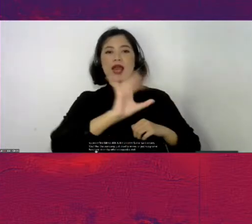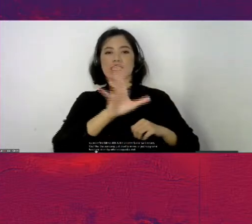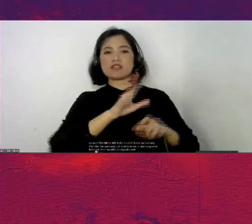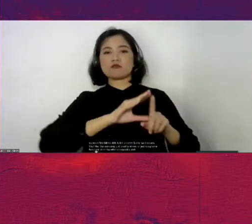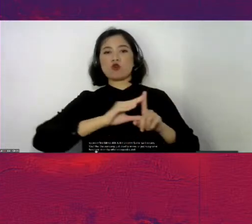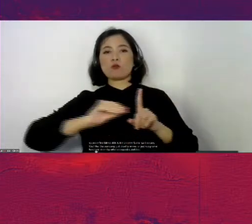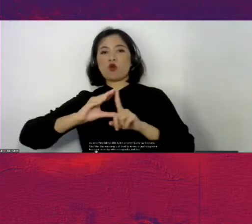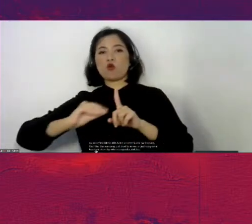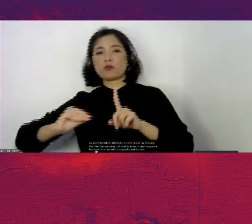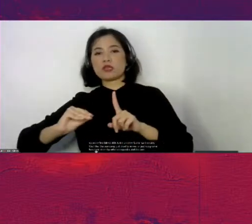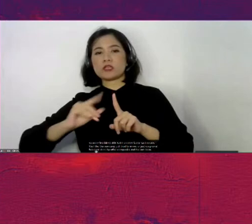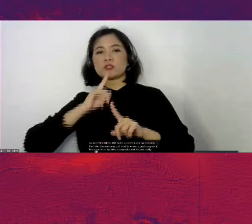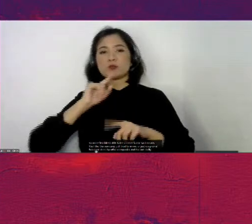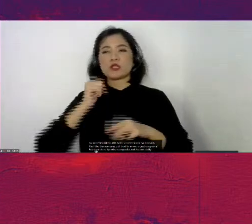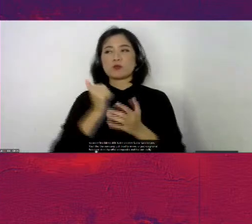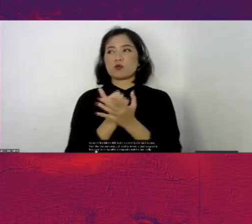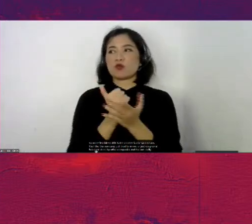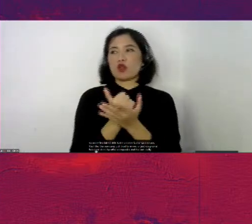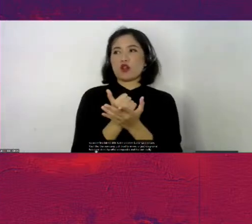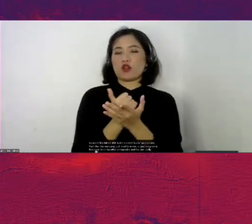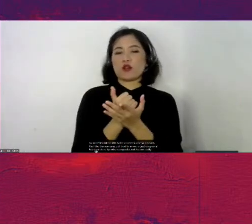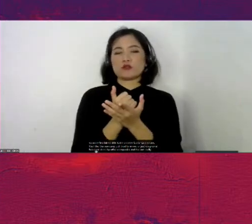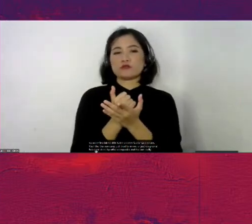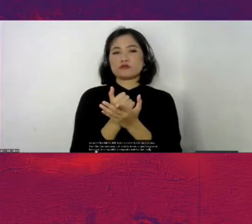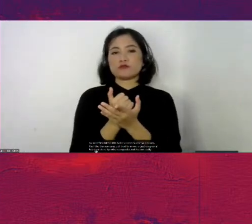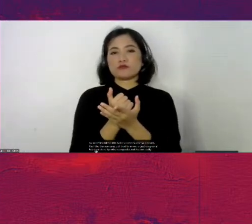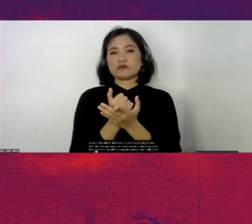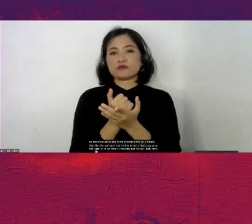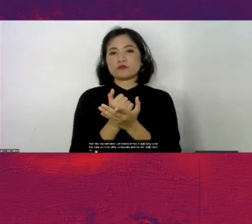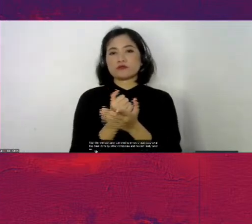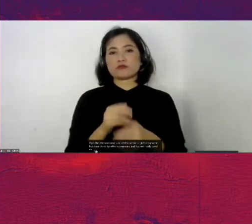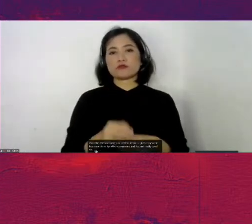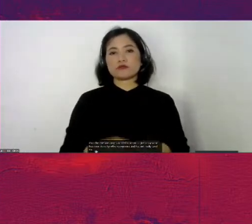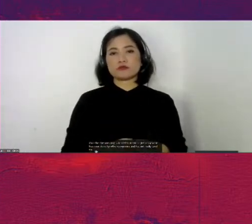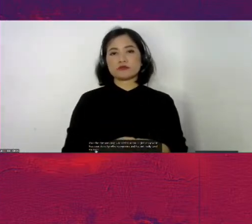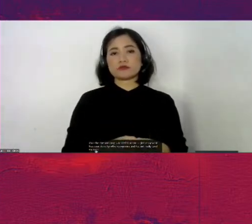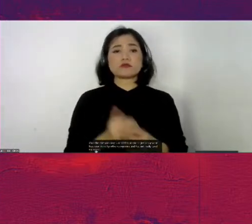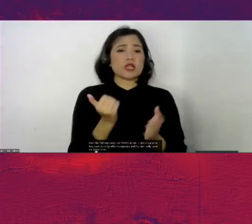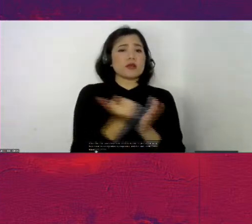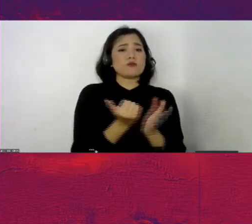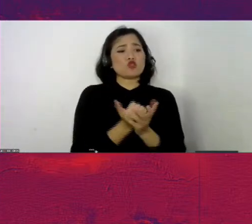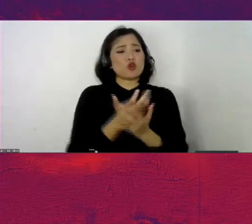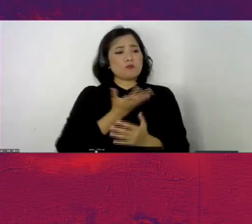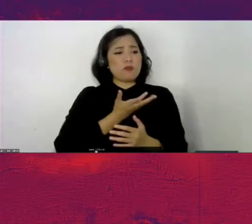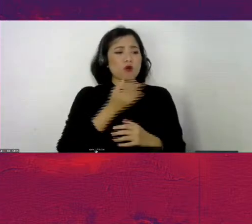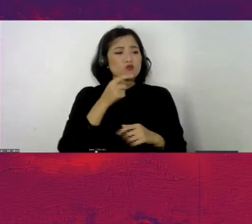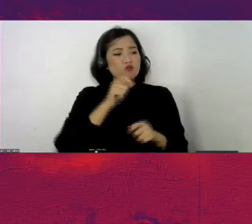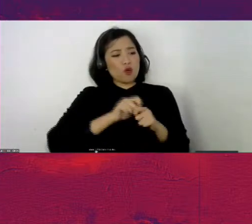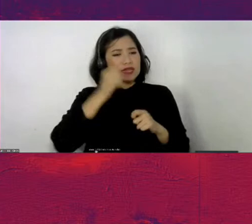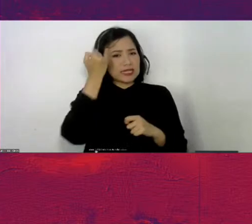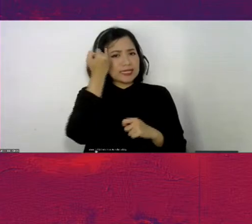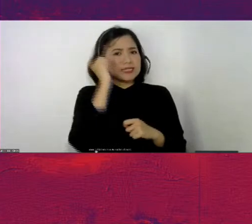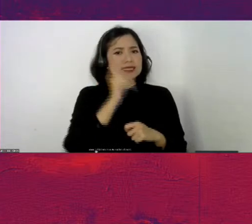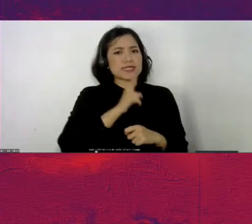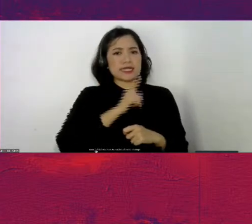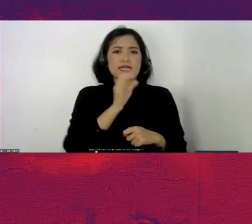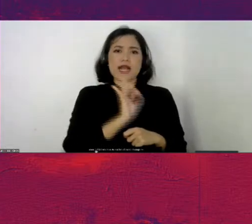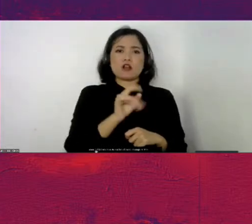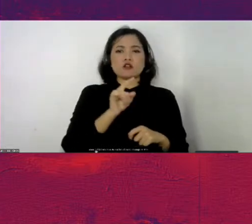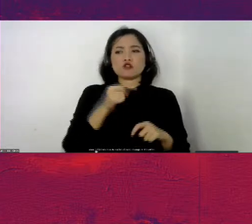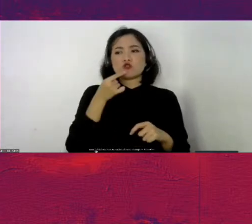has not really tend to create their own initiatives how to tackle climate change or the